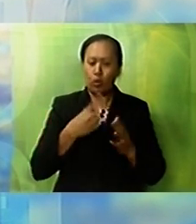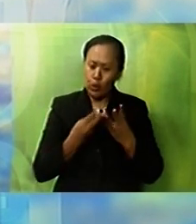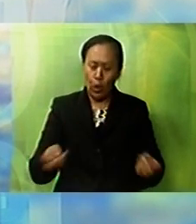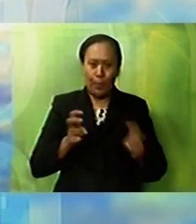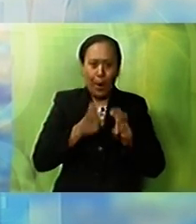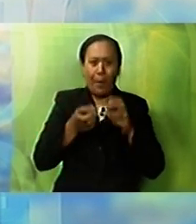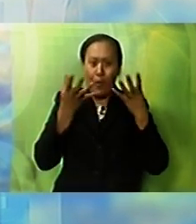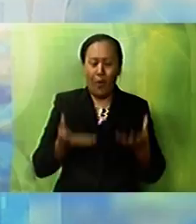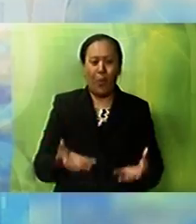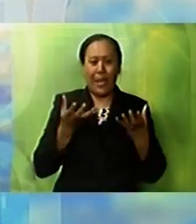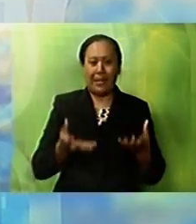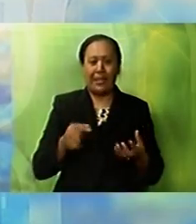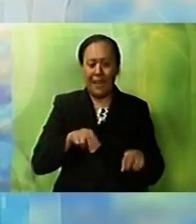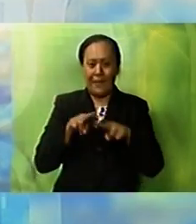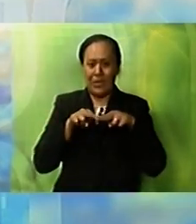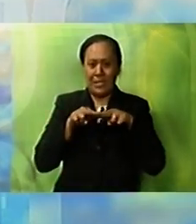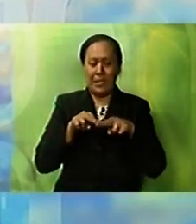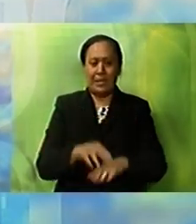country's overweight problem.